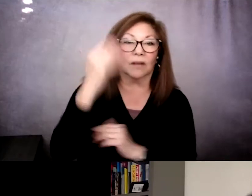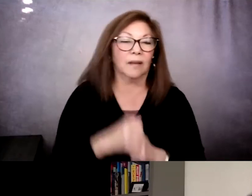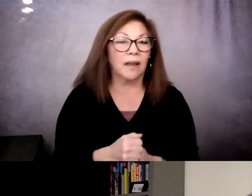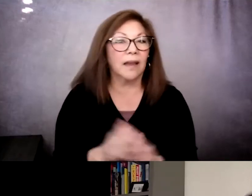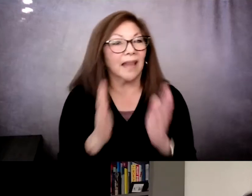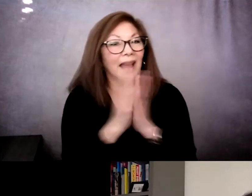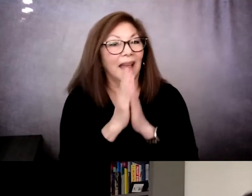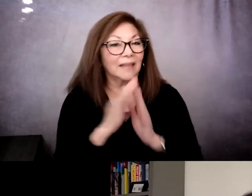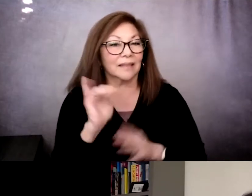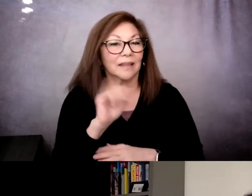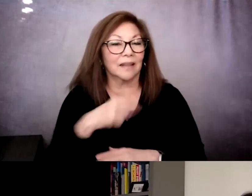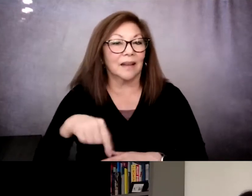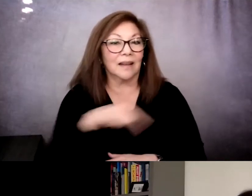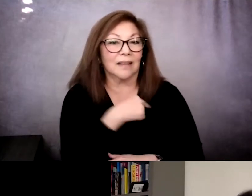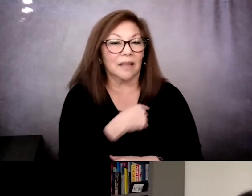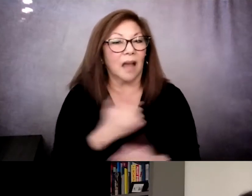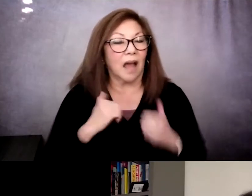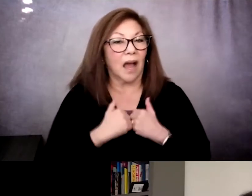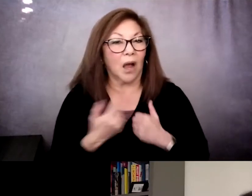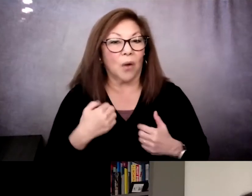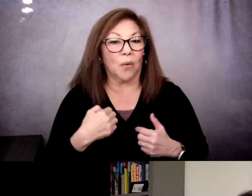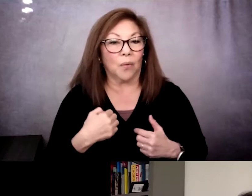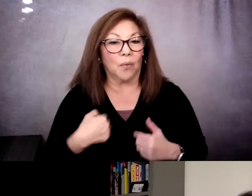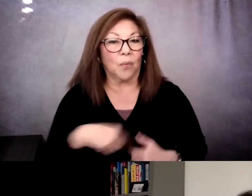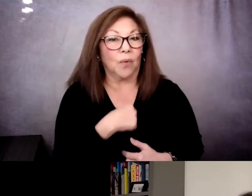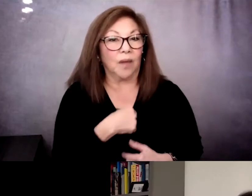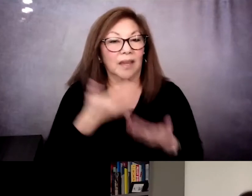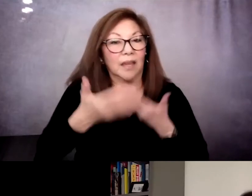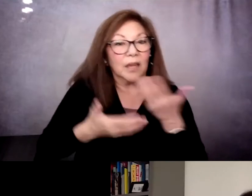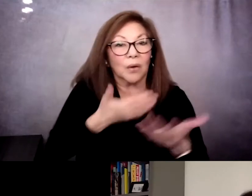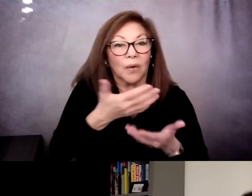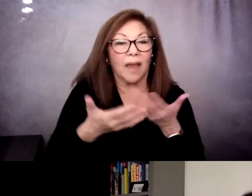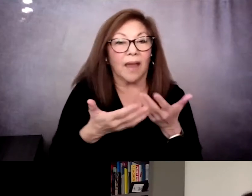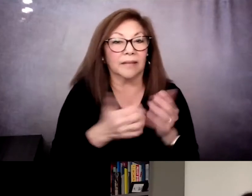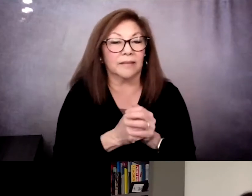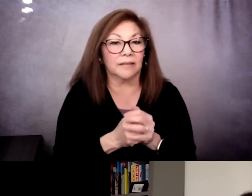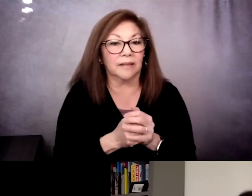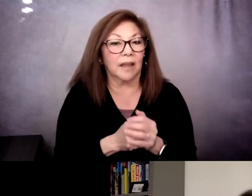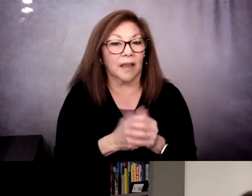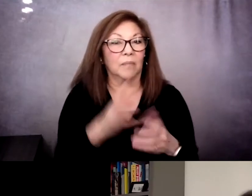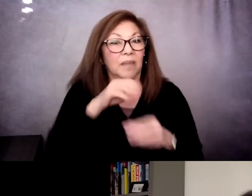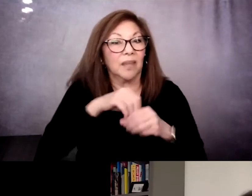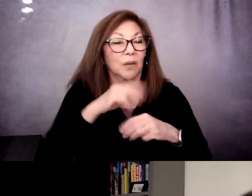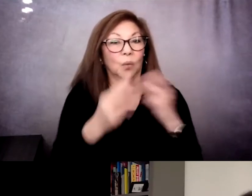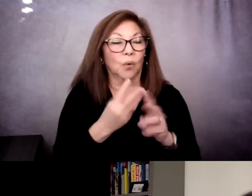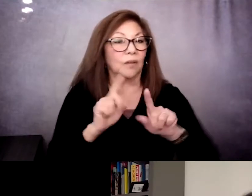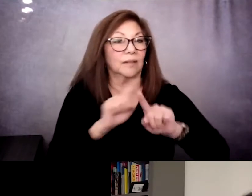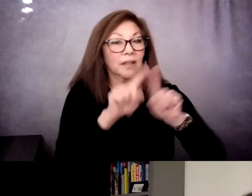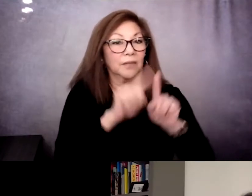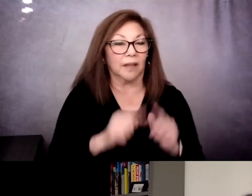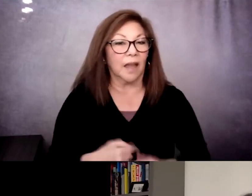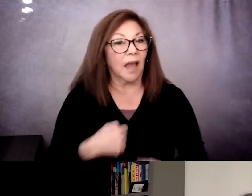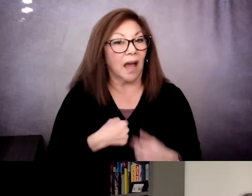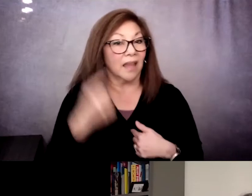ask us, how will we interact and be in the world differently? And I think